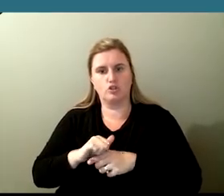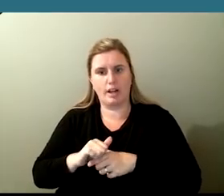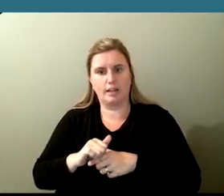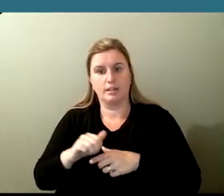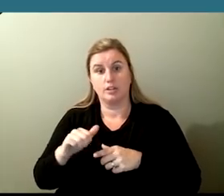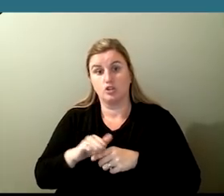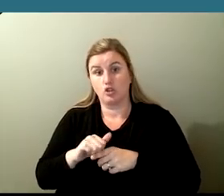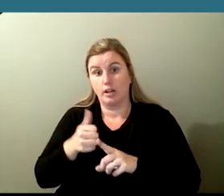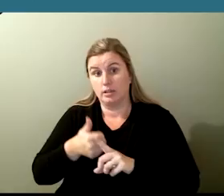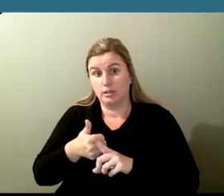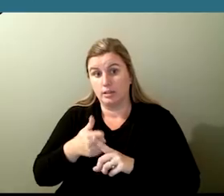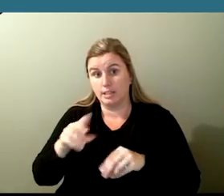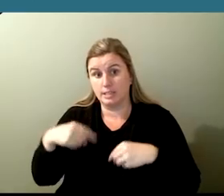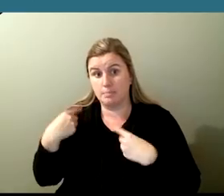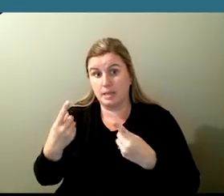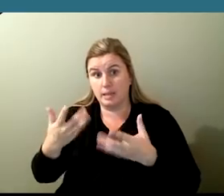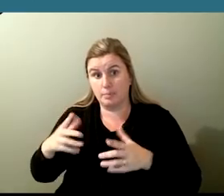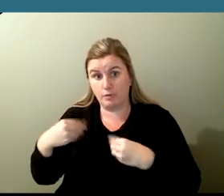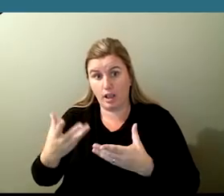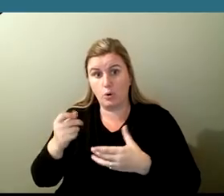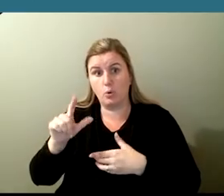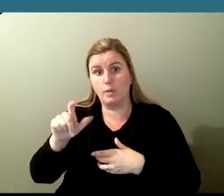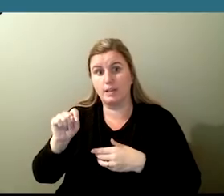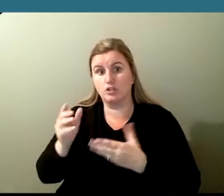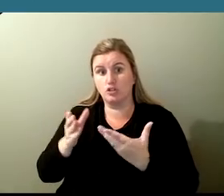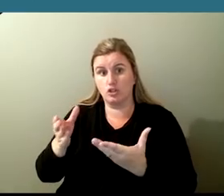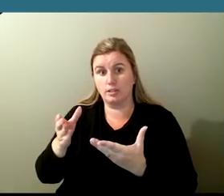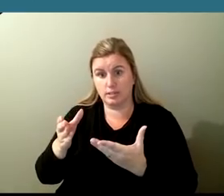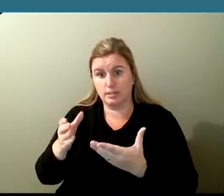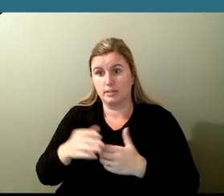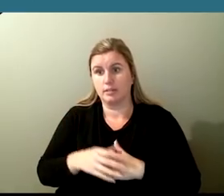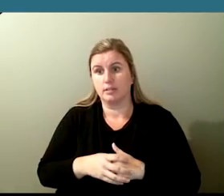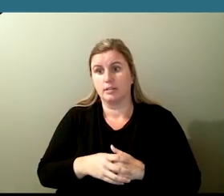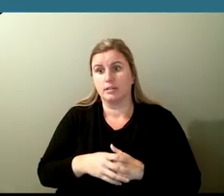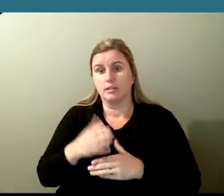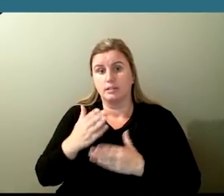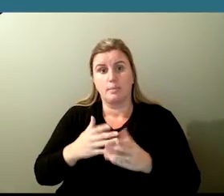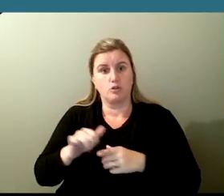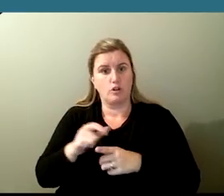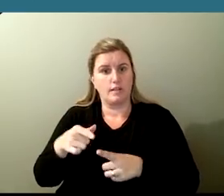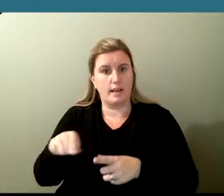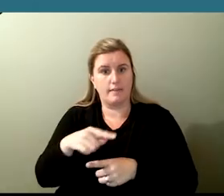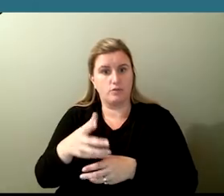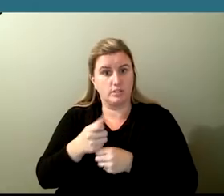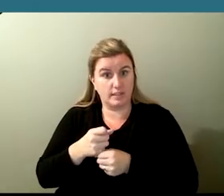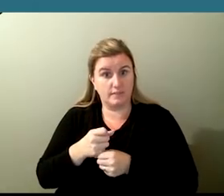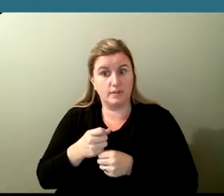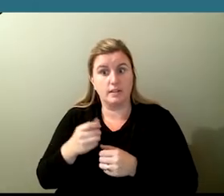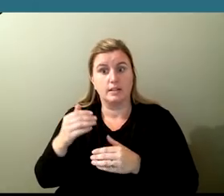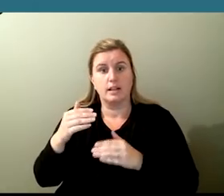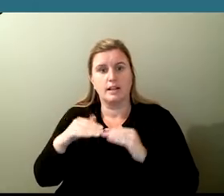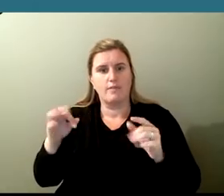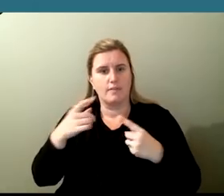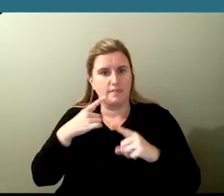the trainings that have been provided, or what the literature has suggested as the trainings that they have received, the level of effectiveness, of